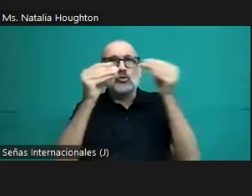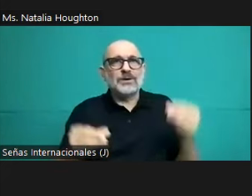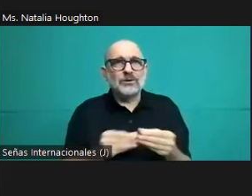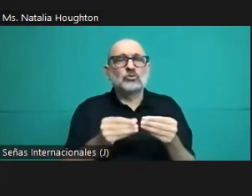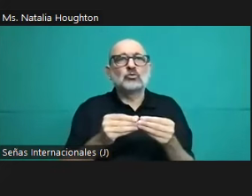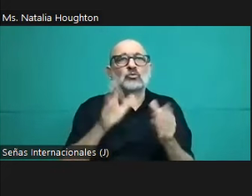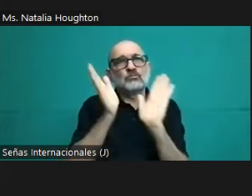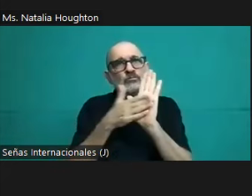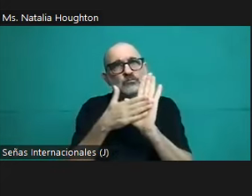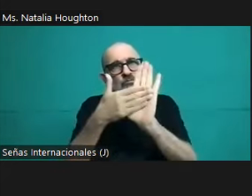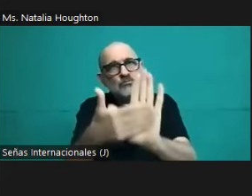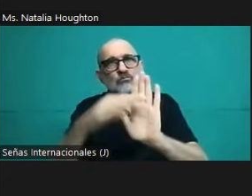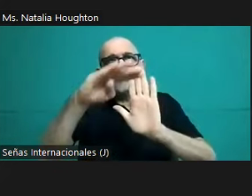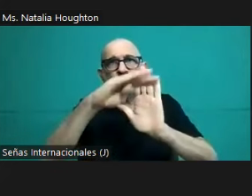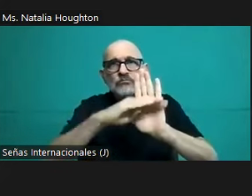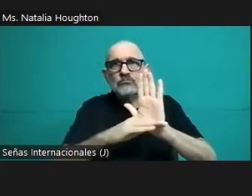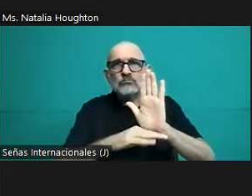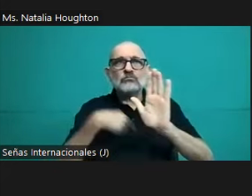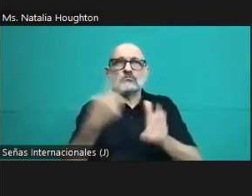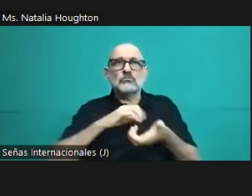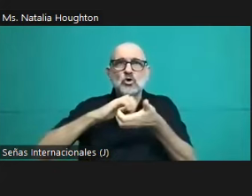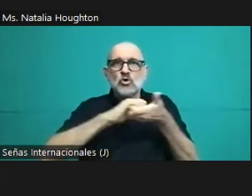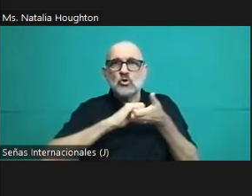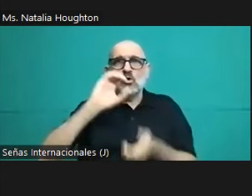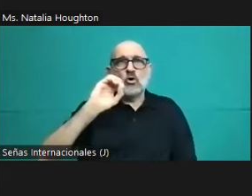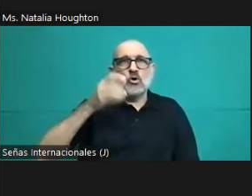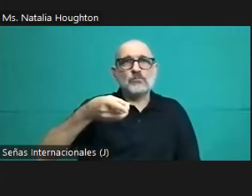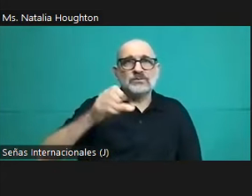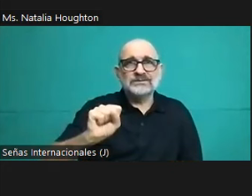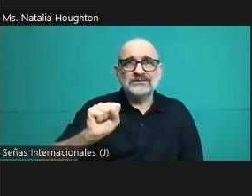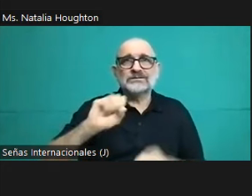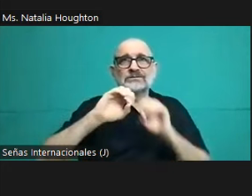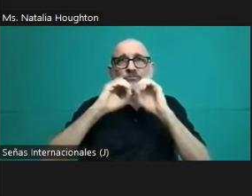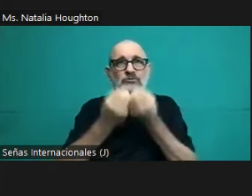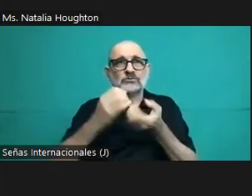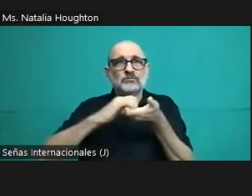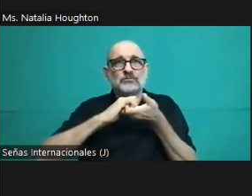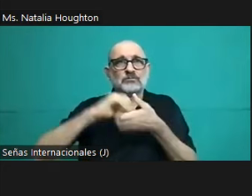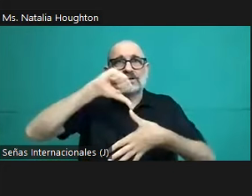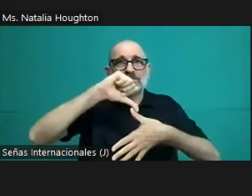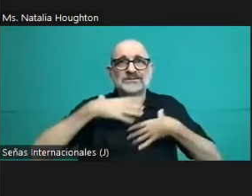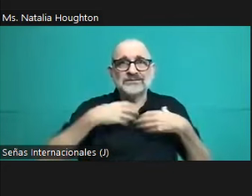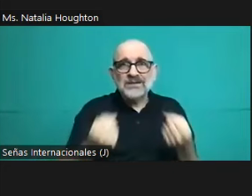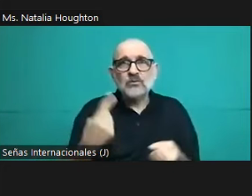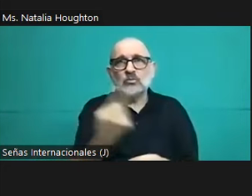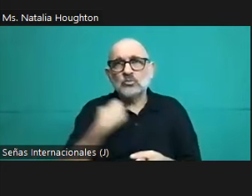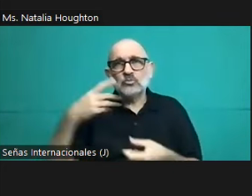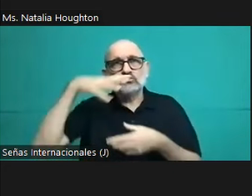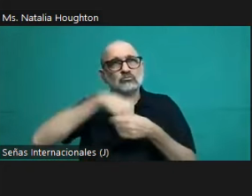stop highlighting the report from the High-Level Commission, which is one of the central elements